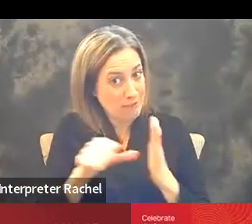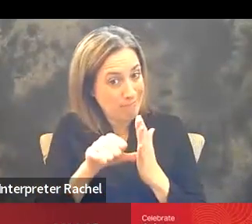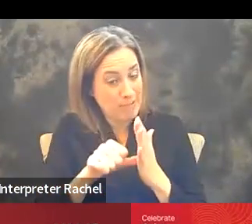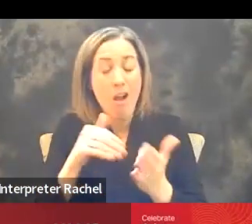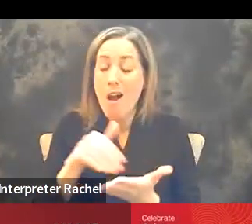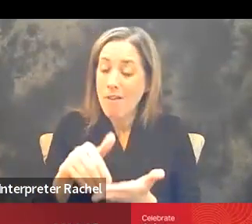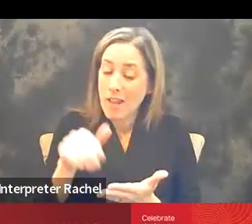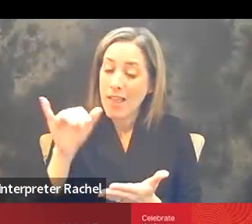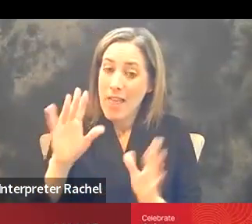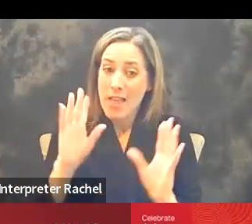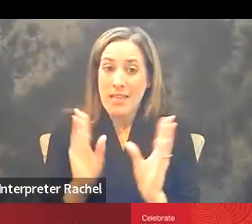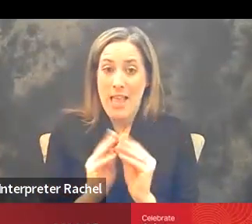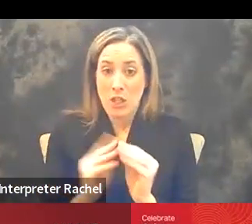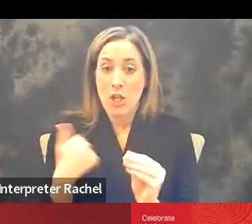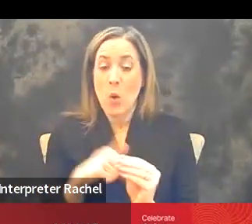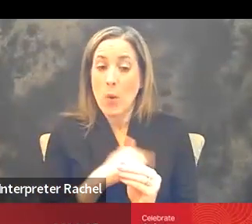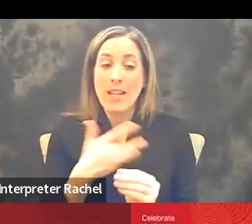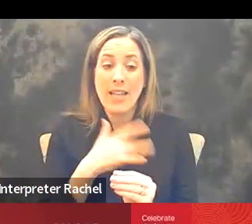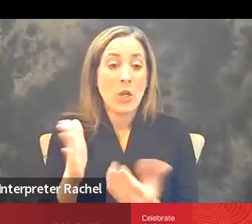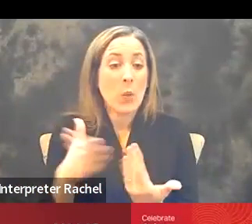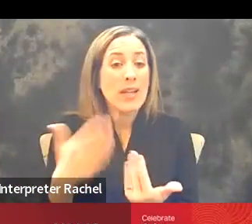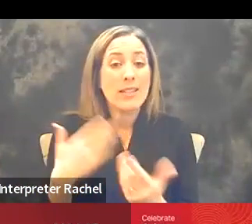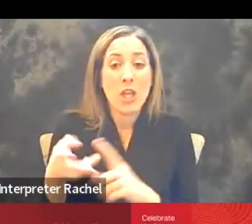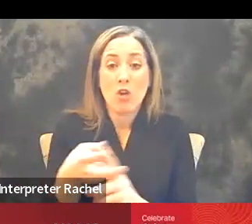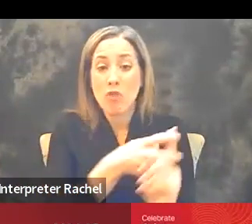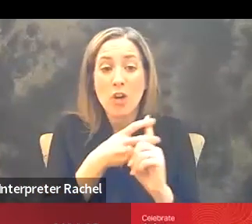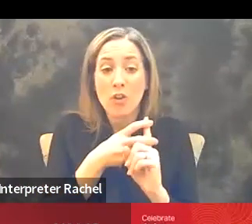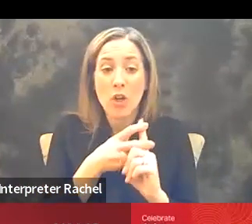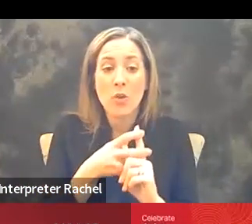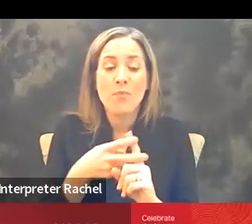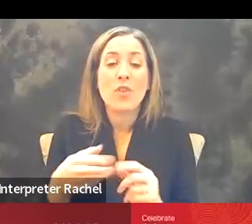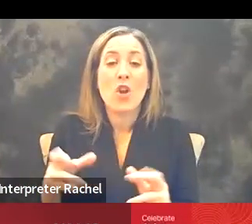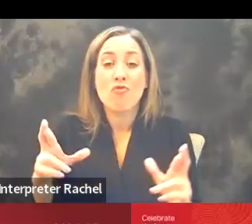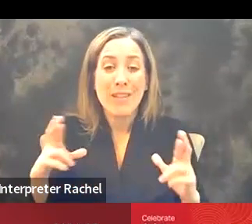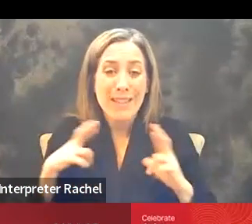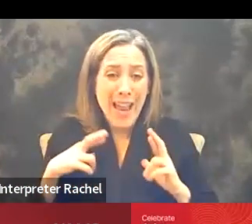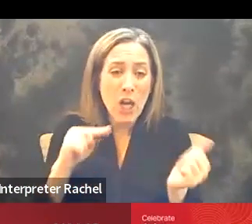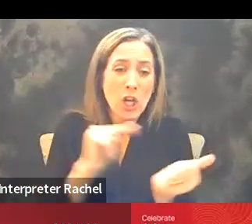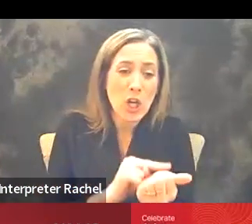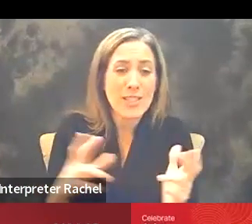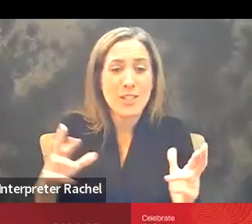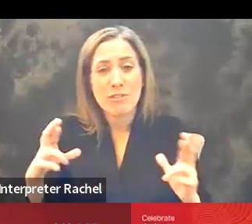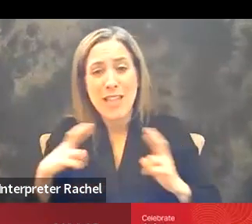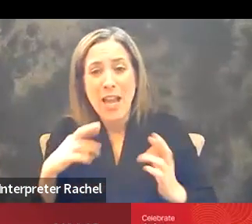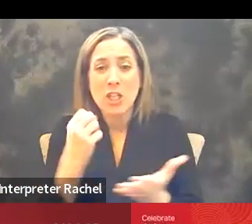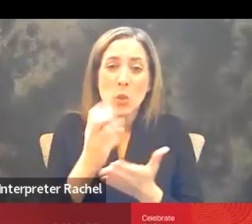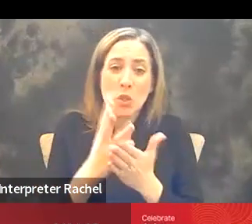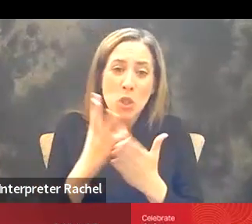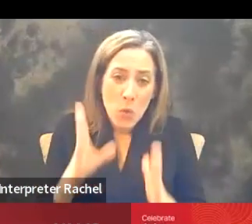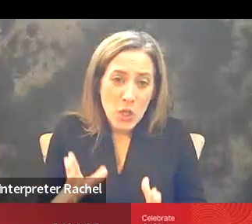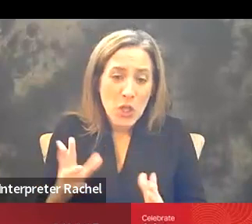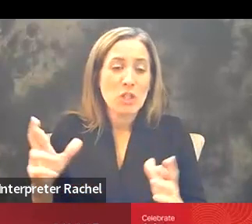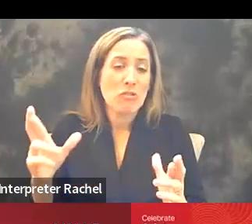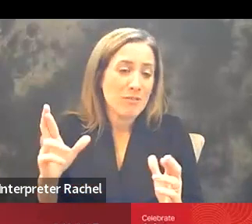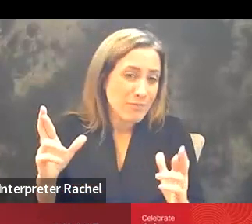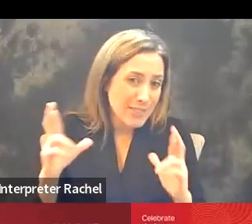these sessions, we tend to easily recruit the retired nurses and social workers and interpreters of the world, right? Who